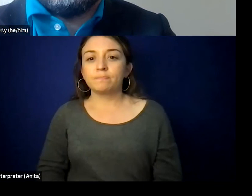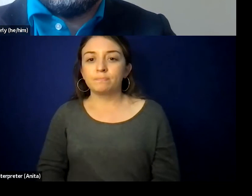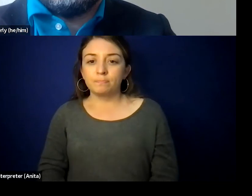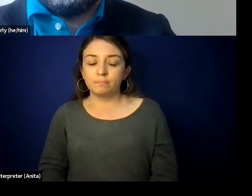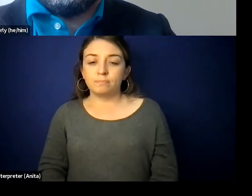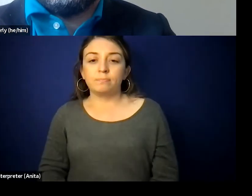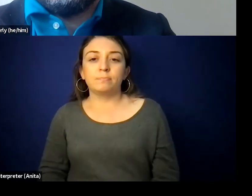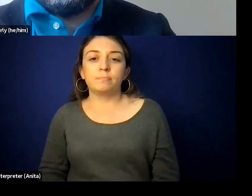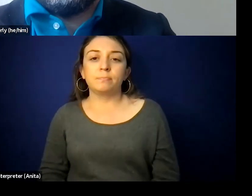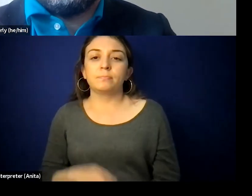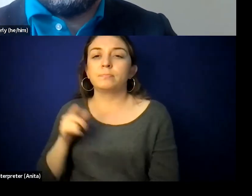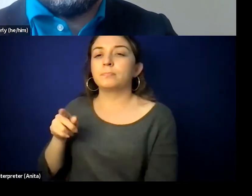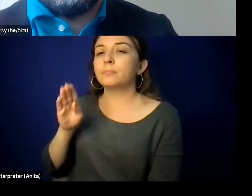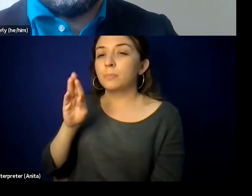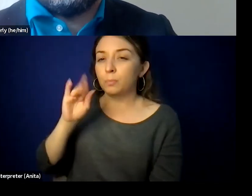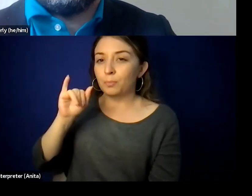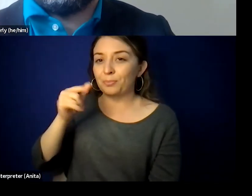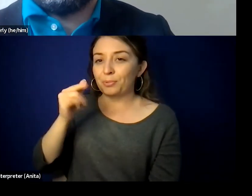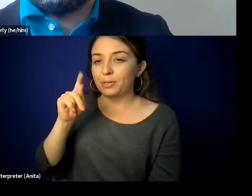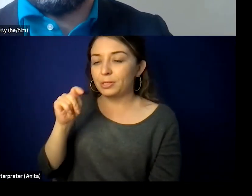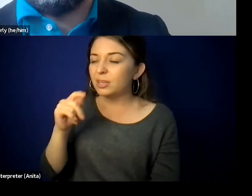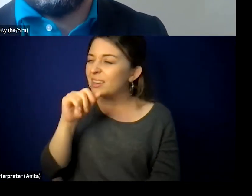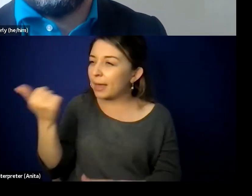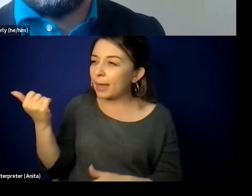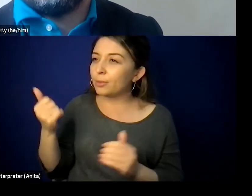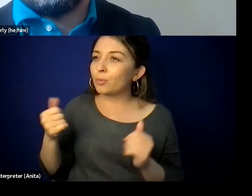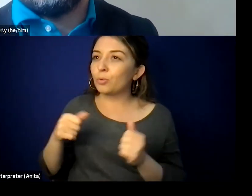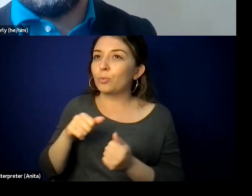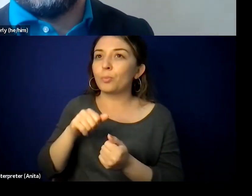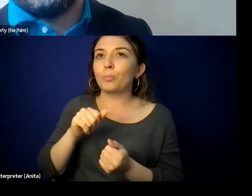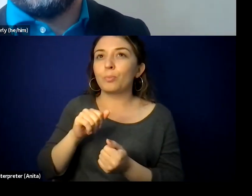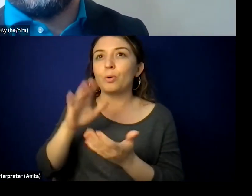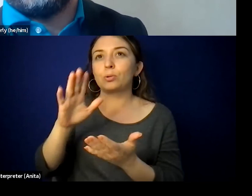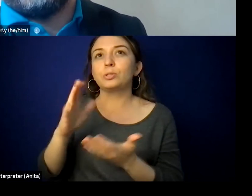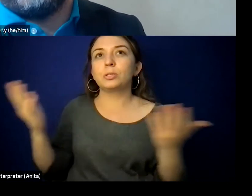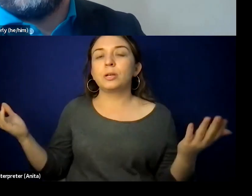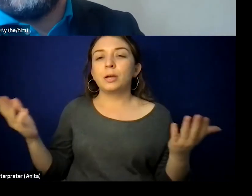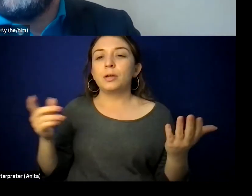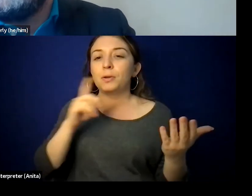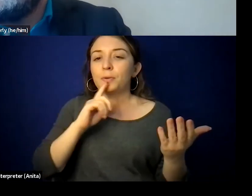I think another way, one of the things that I think is about demystifying how